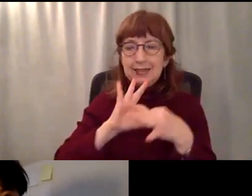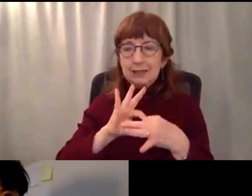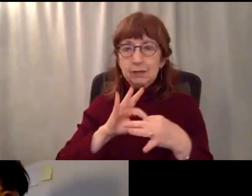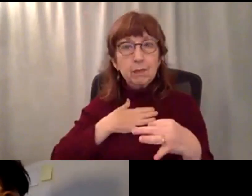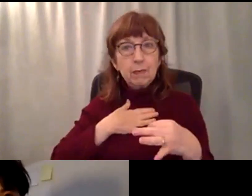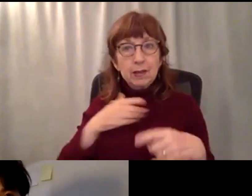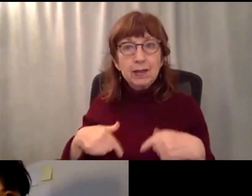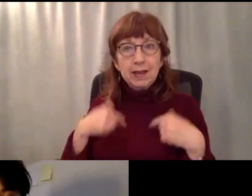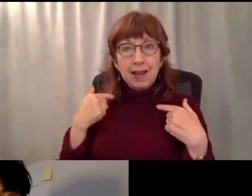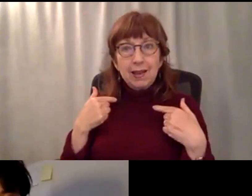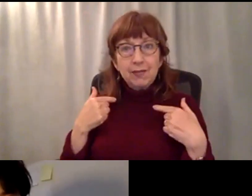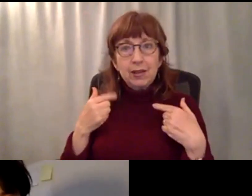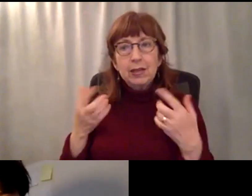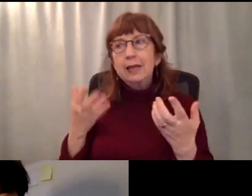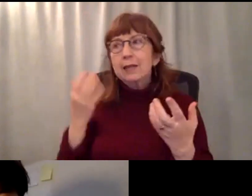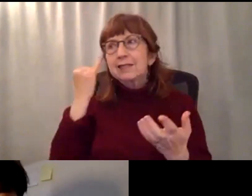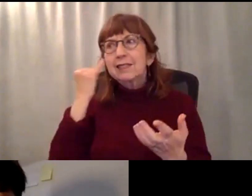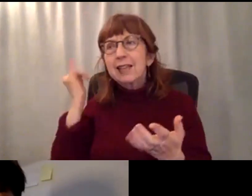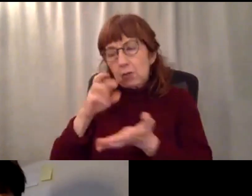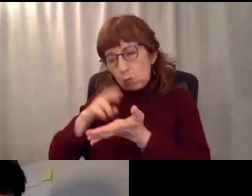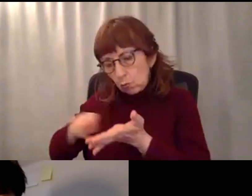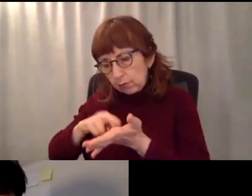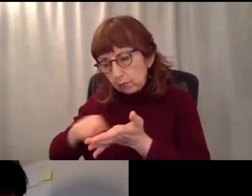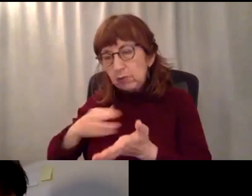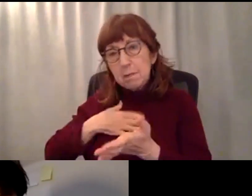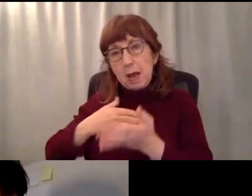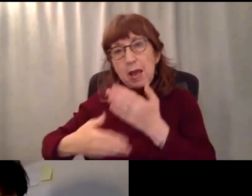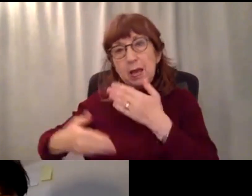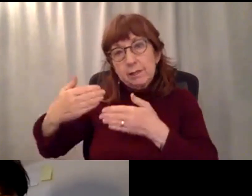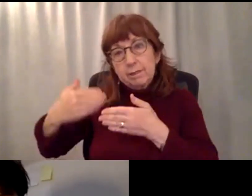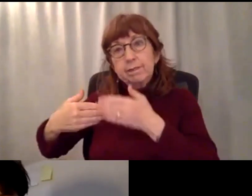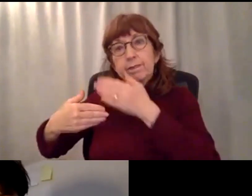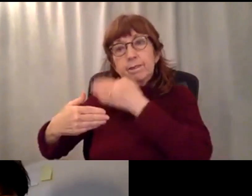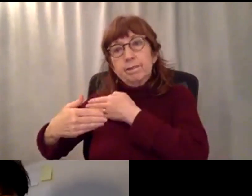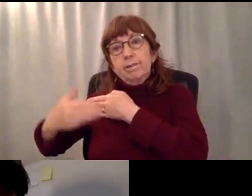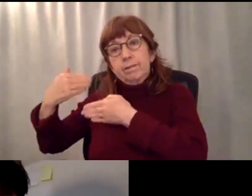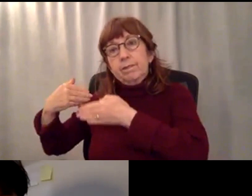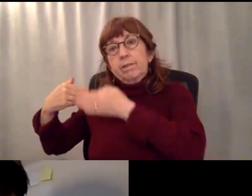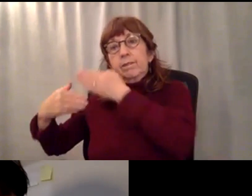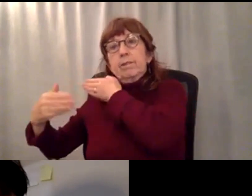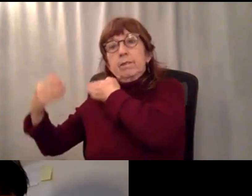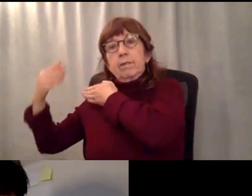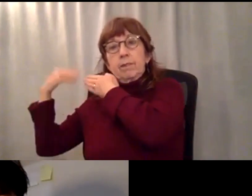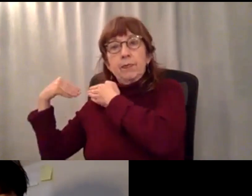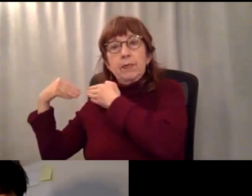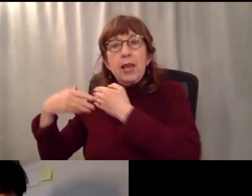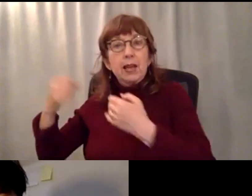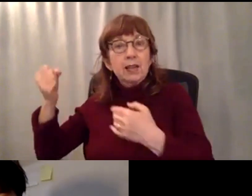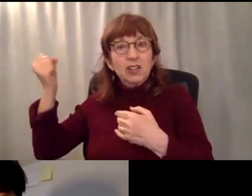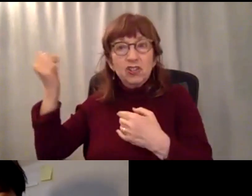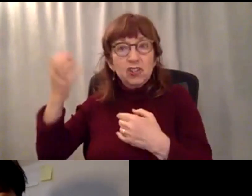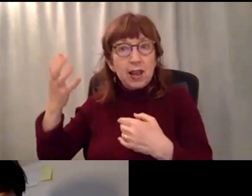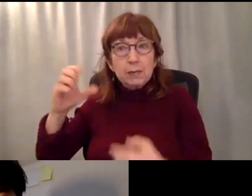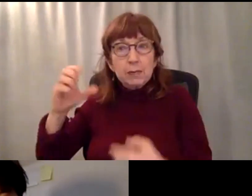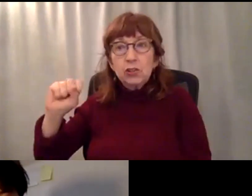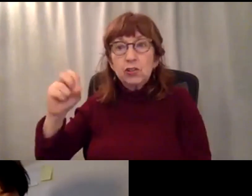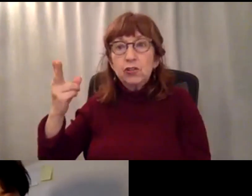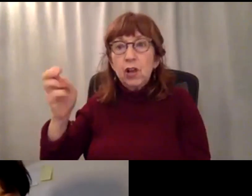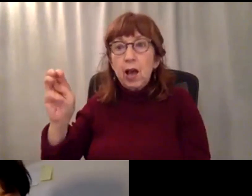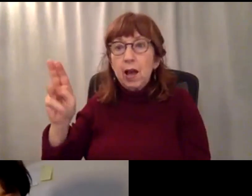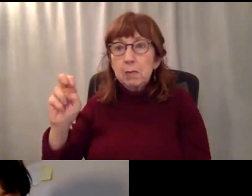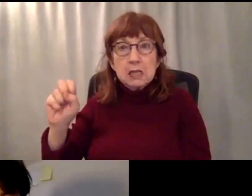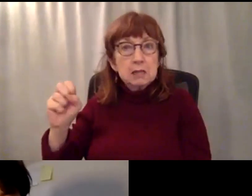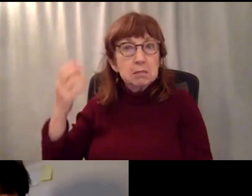like researching my own lineage and, you know, what shamans even were, like,